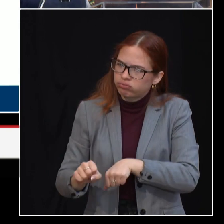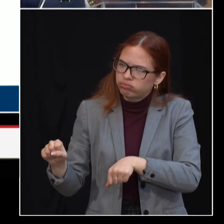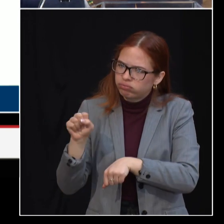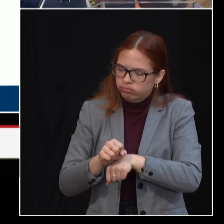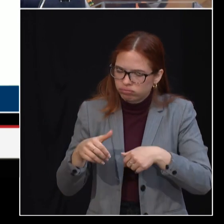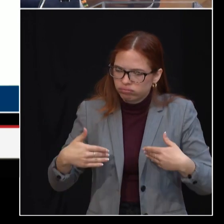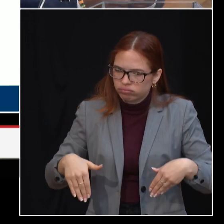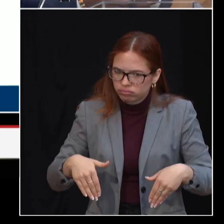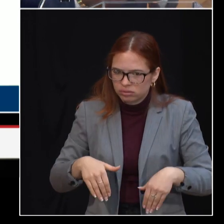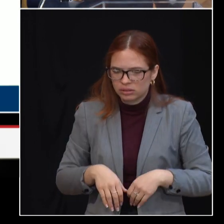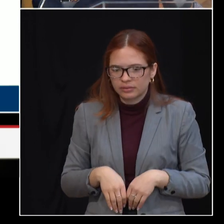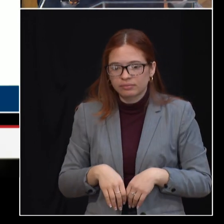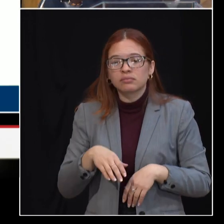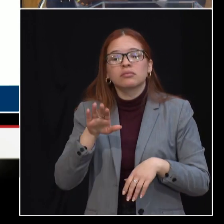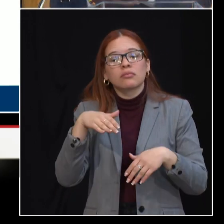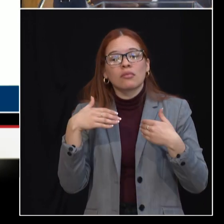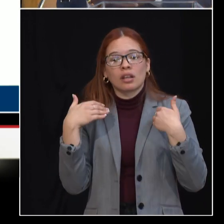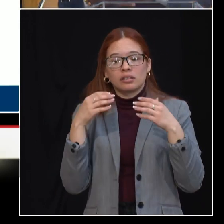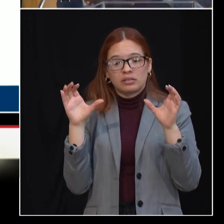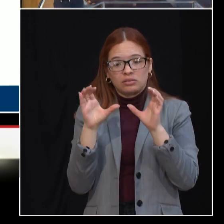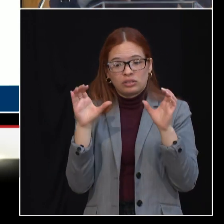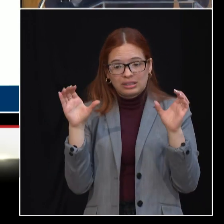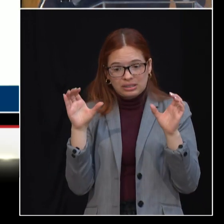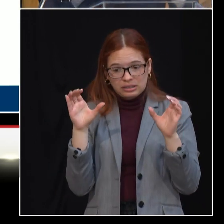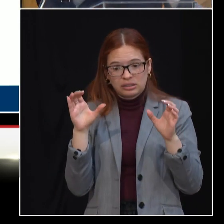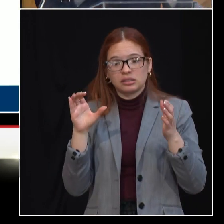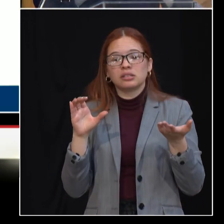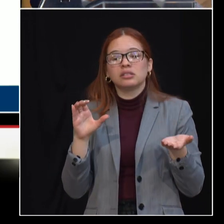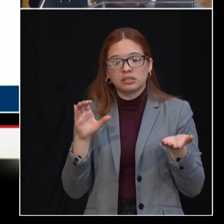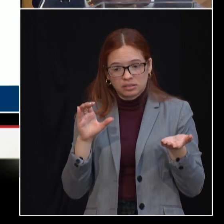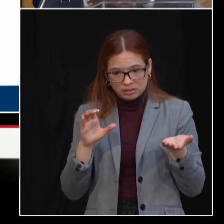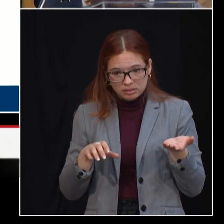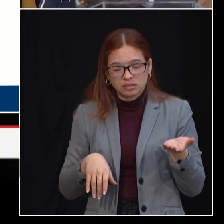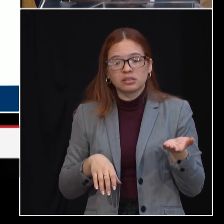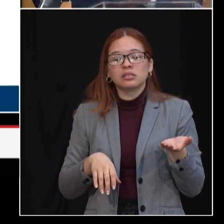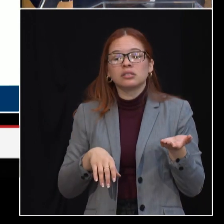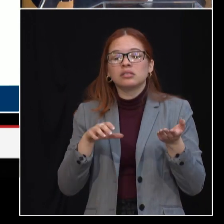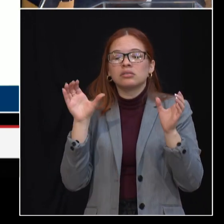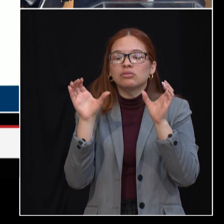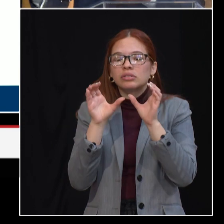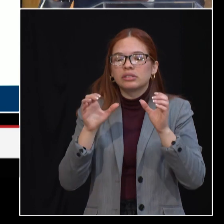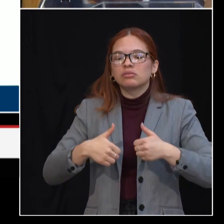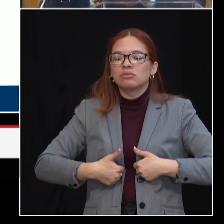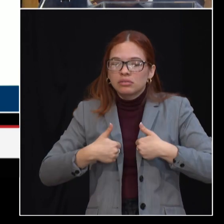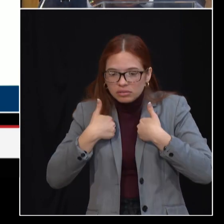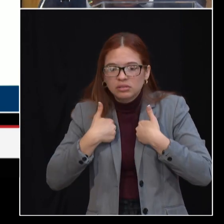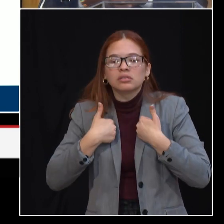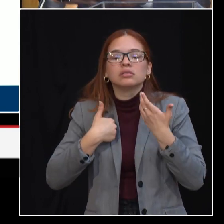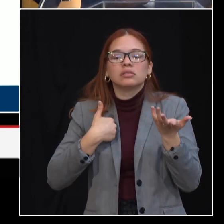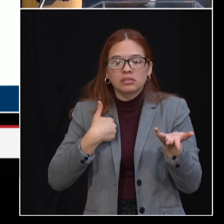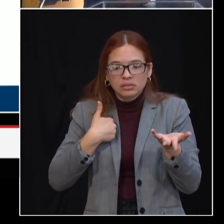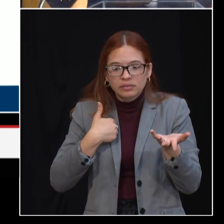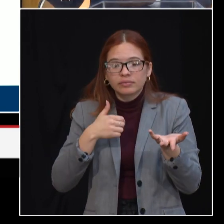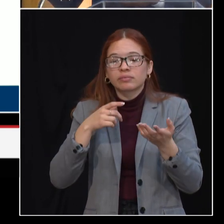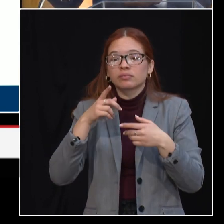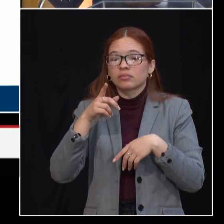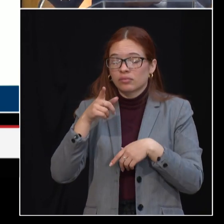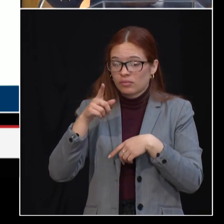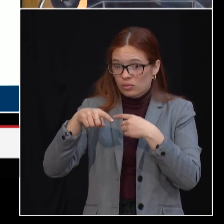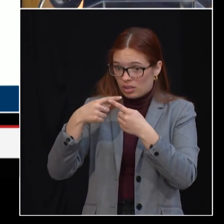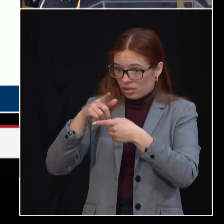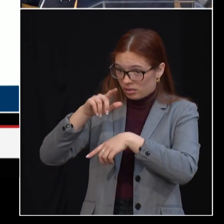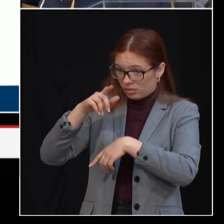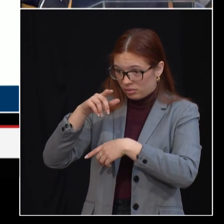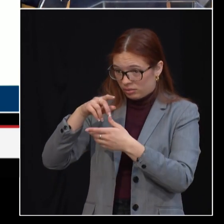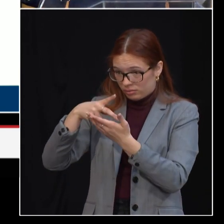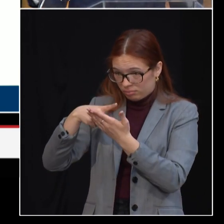Certificate of occupancy is one thing that we spend a lot of time on, and when you finish your construction project, if you don't have it,